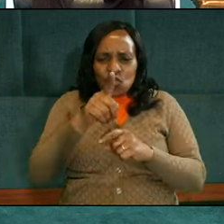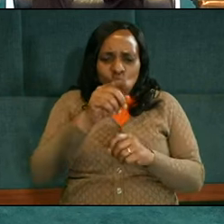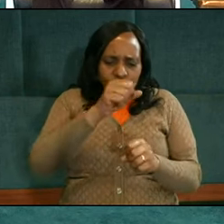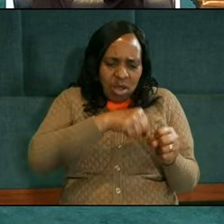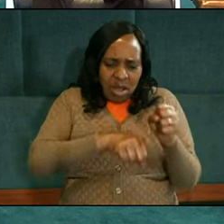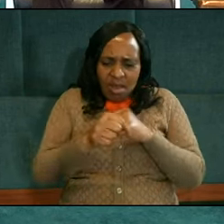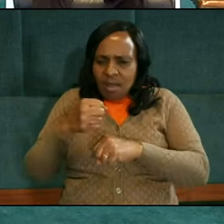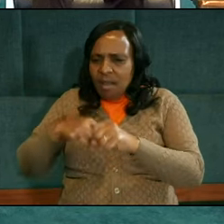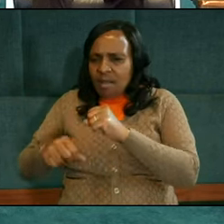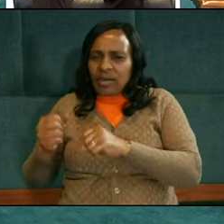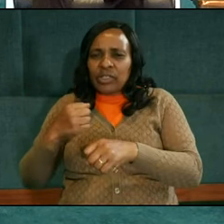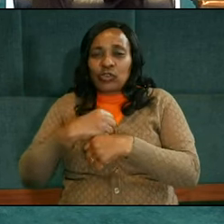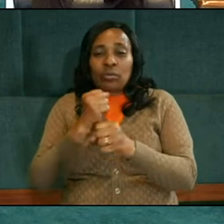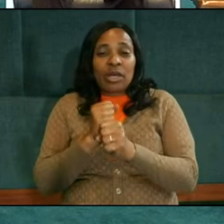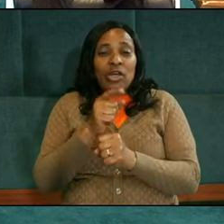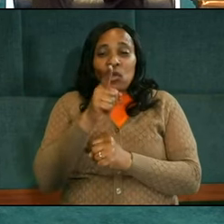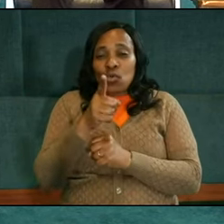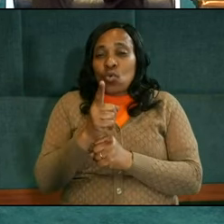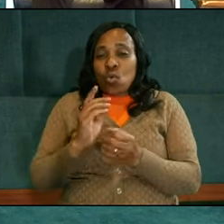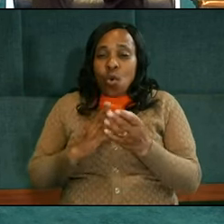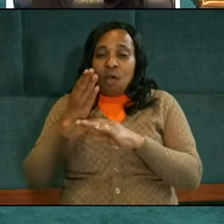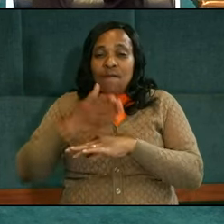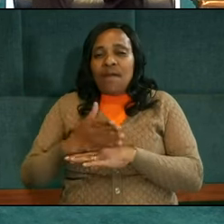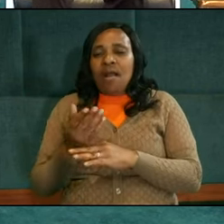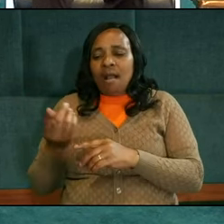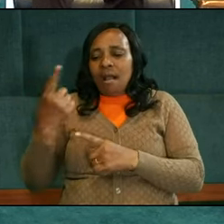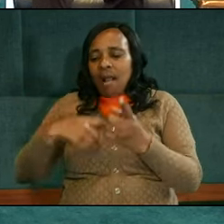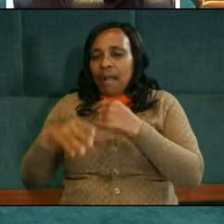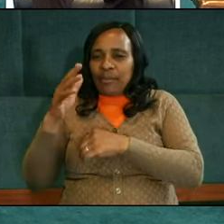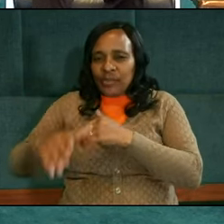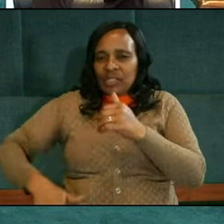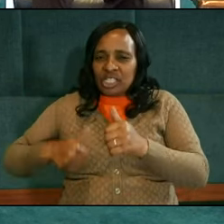in to actually overcome being selfish?